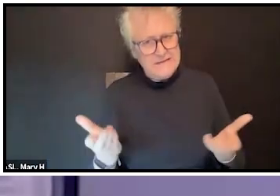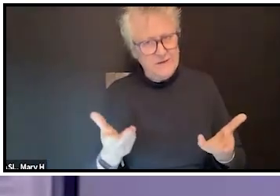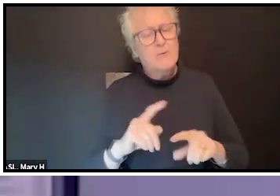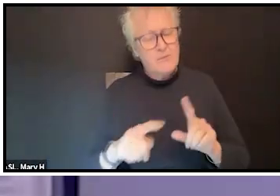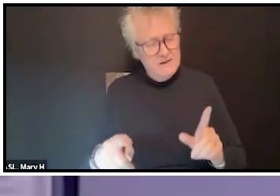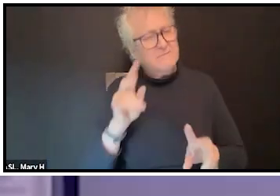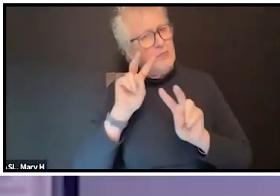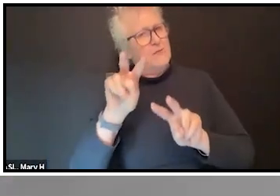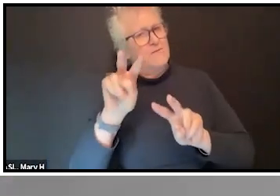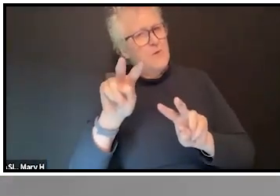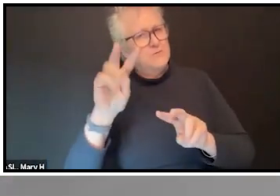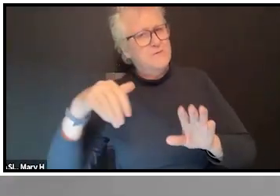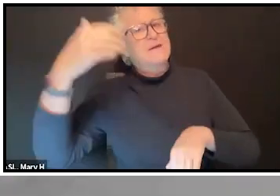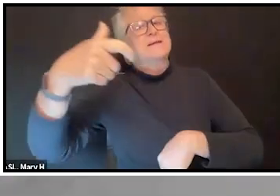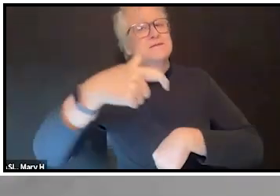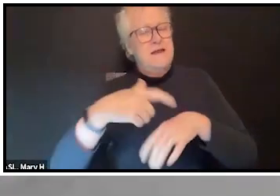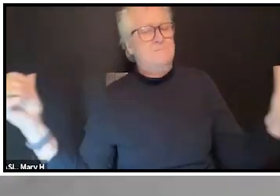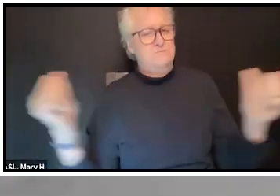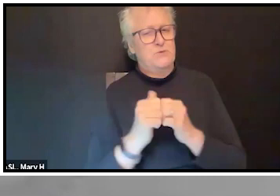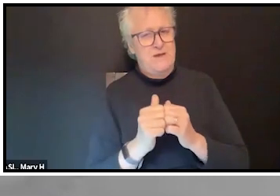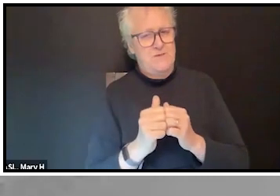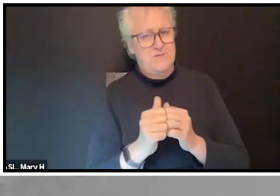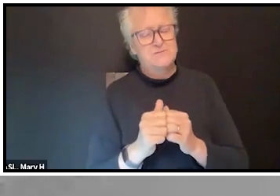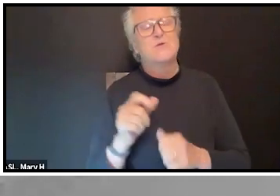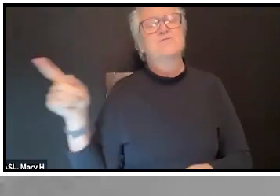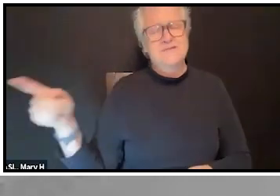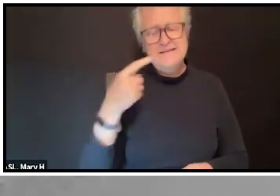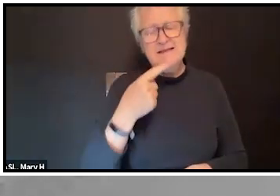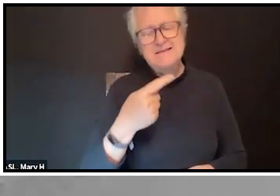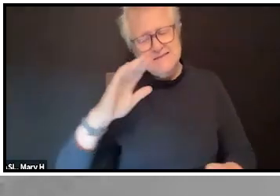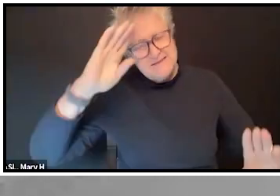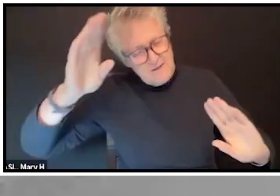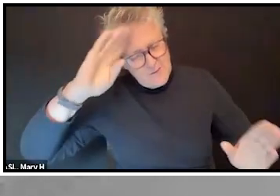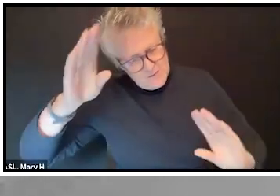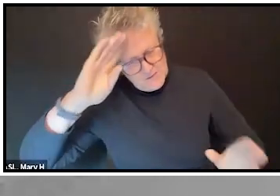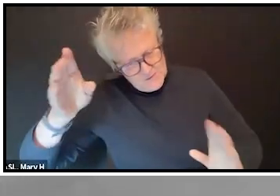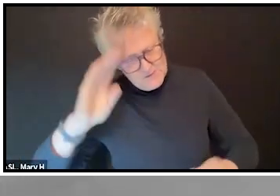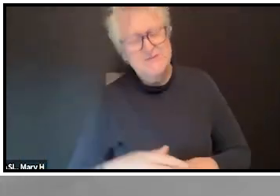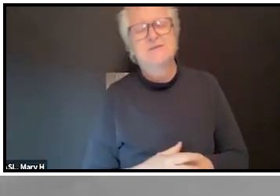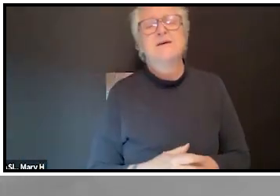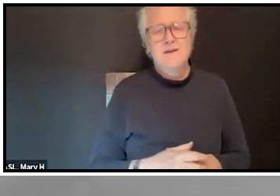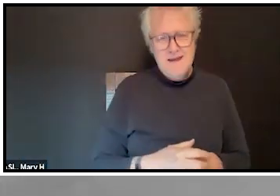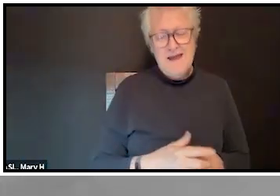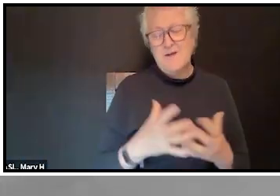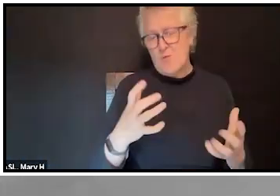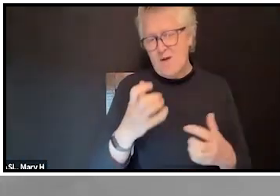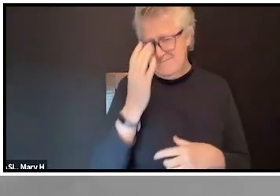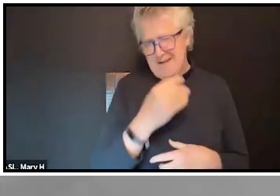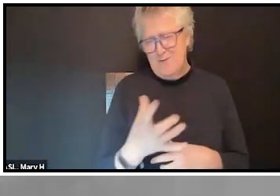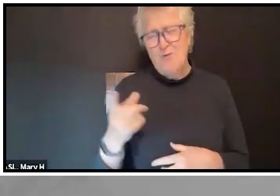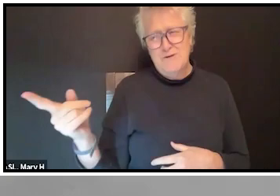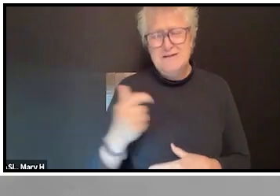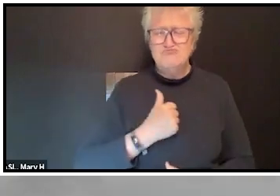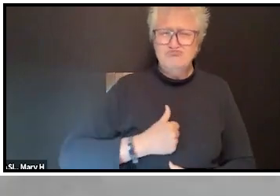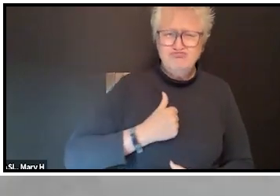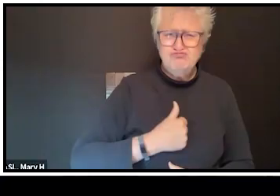So yeah, so he sent his regards and is bummed that he is missing this meeting, because honestly, the forum,